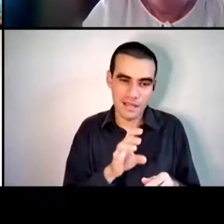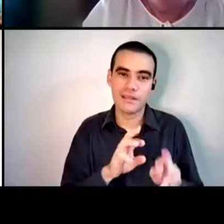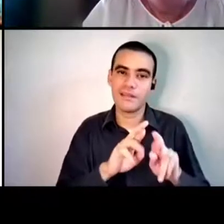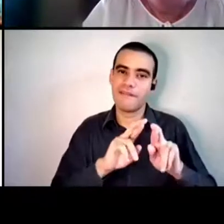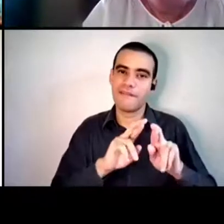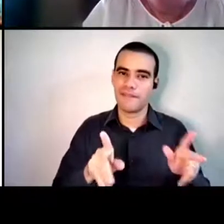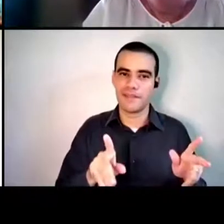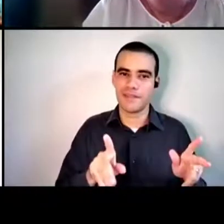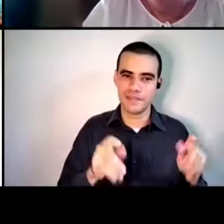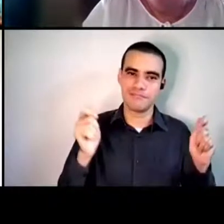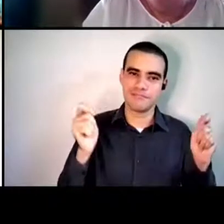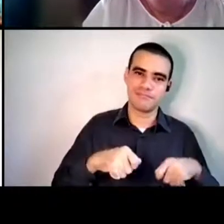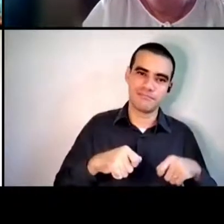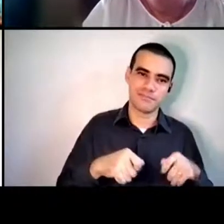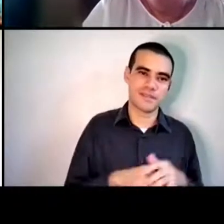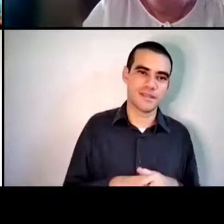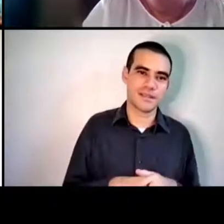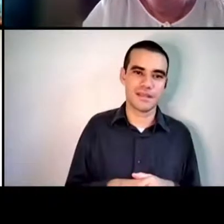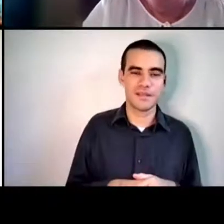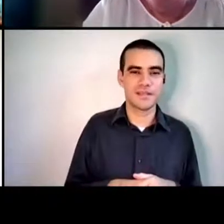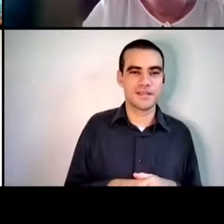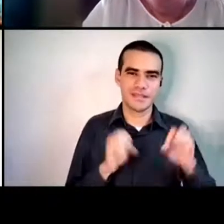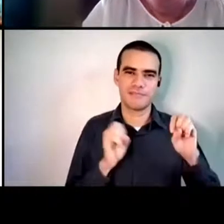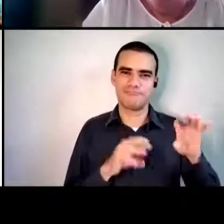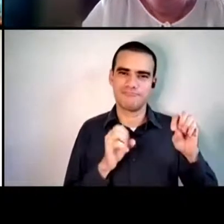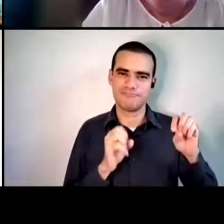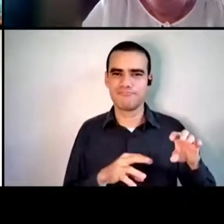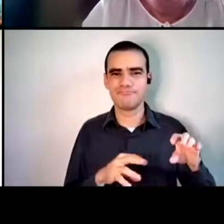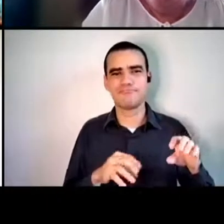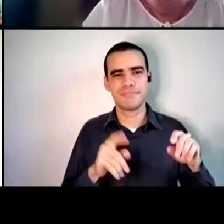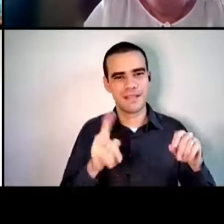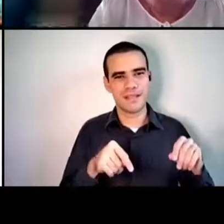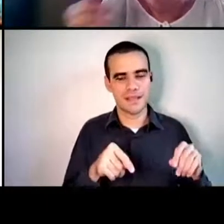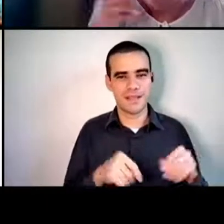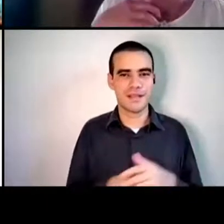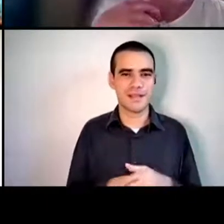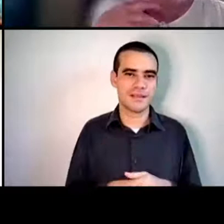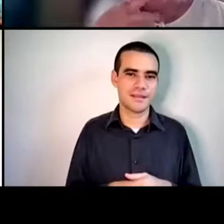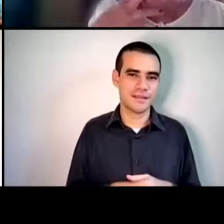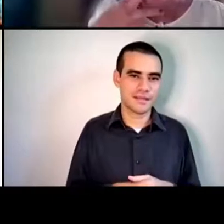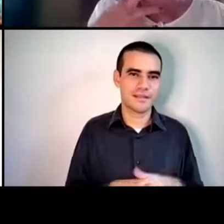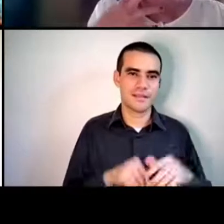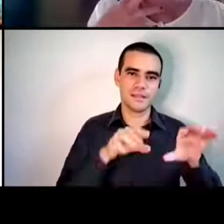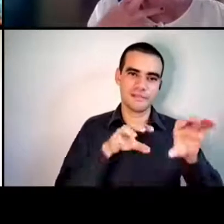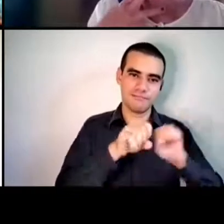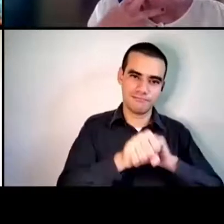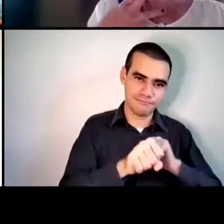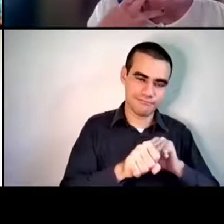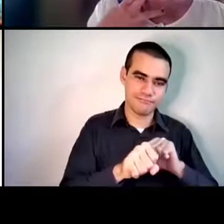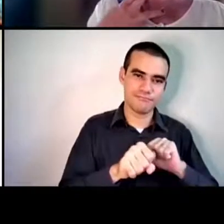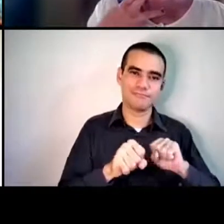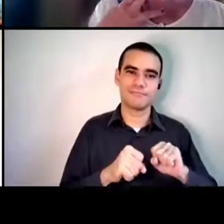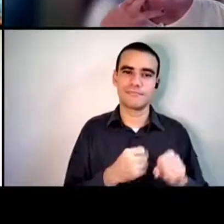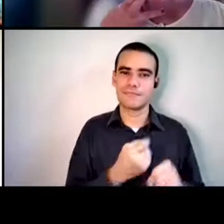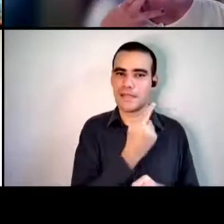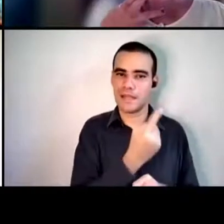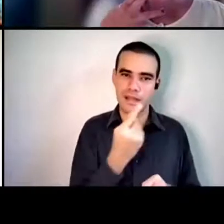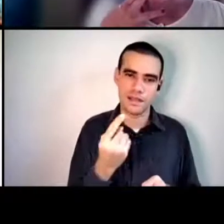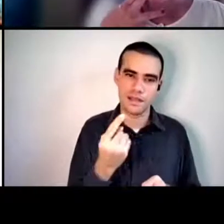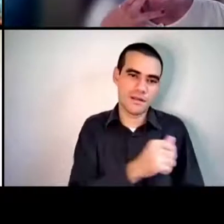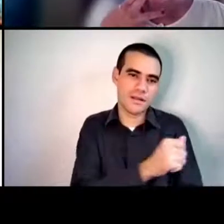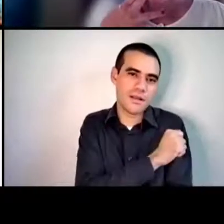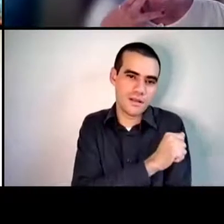journey, it makes a wonderful difference. The 21st century education has to be like